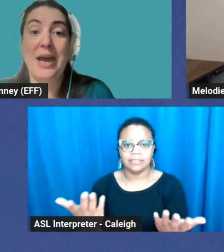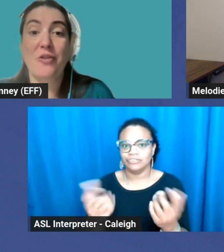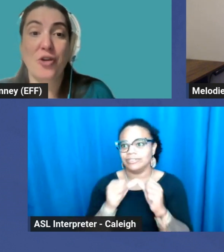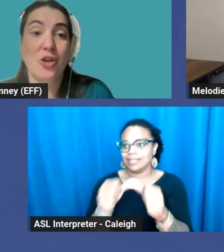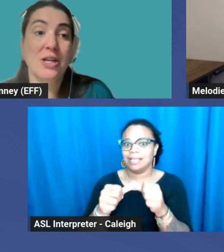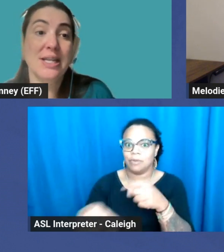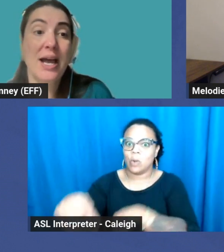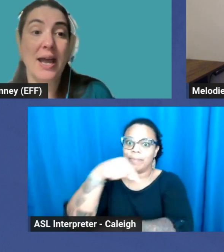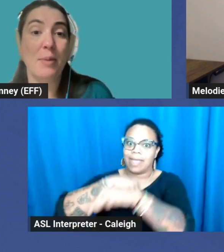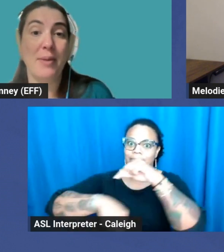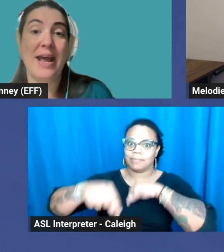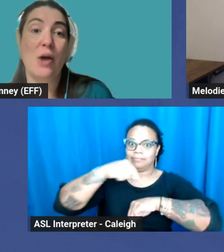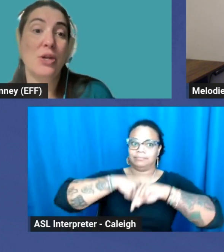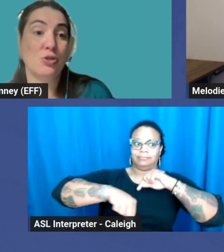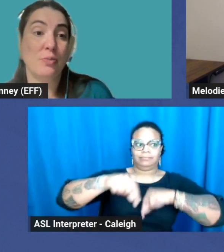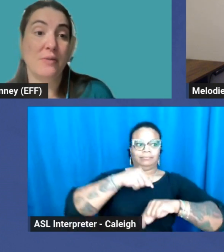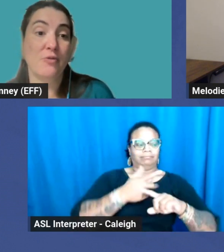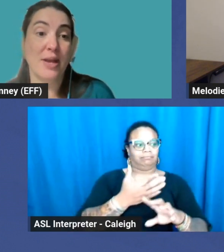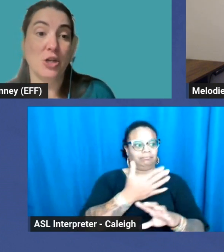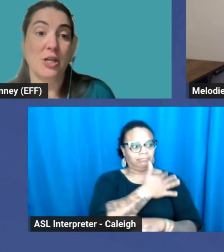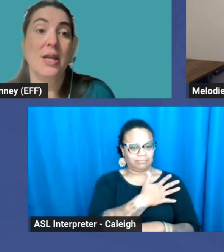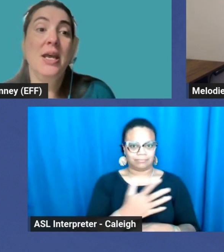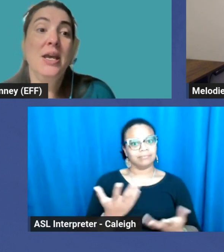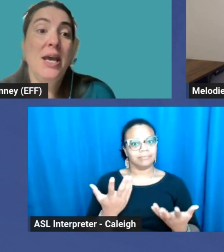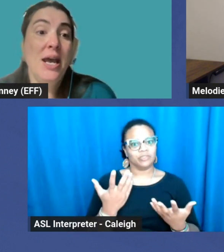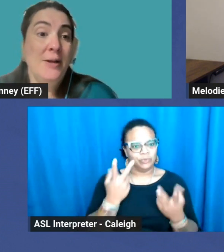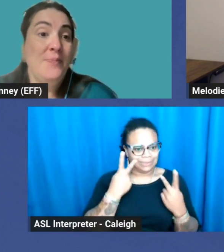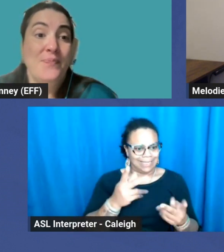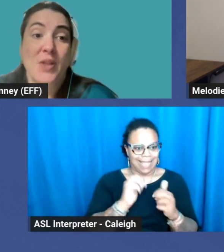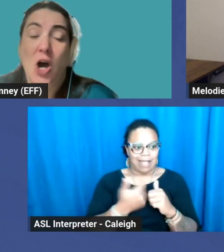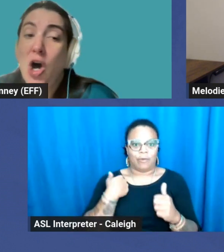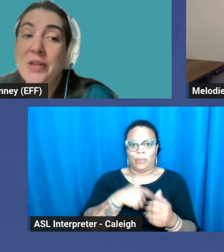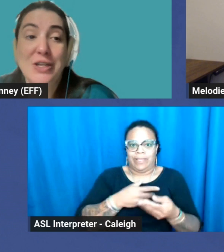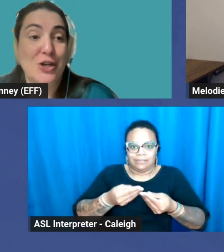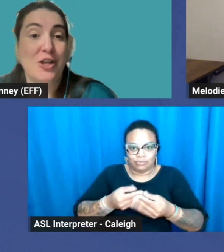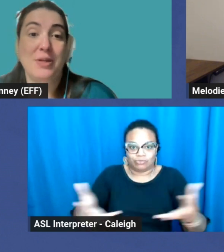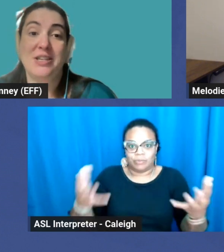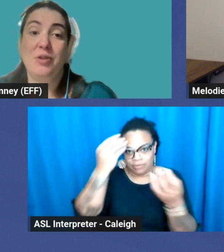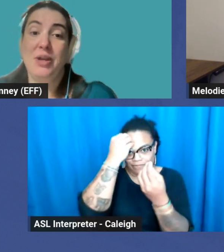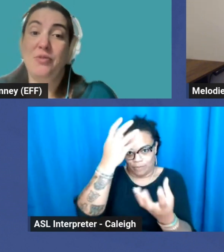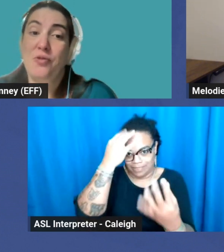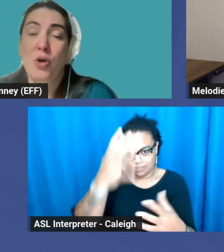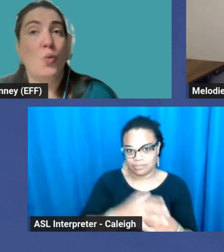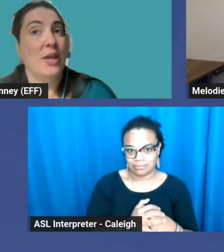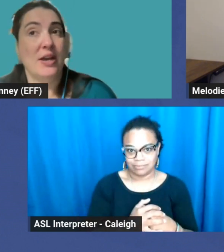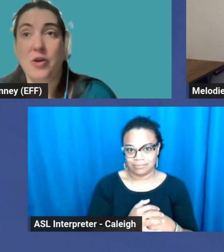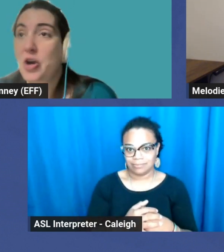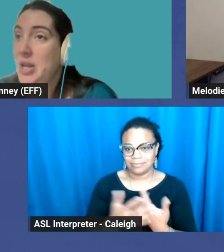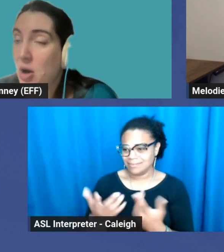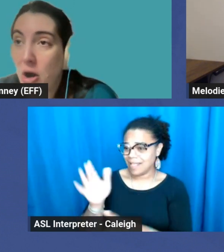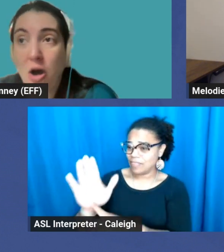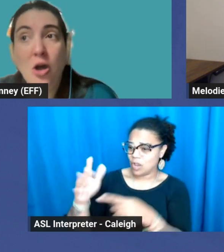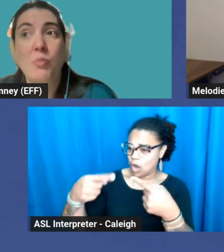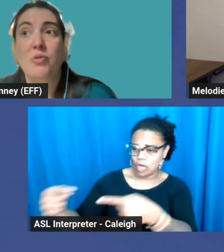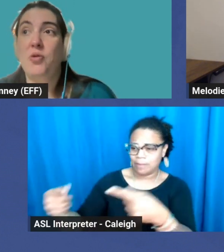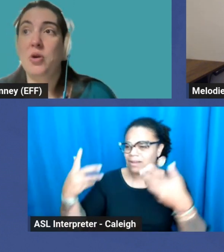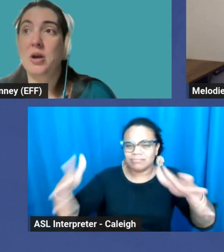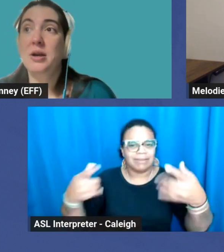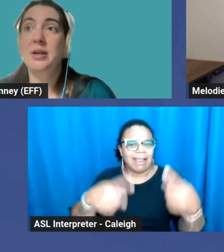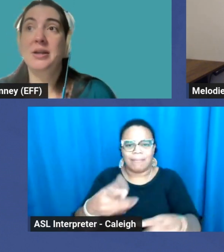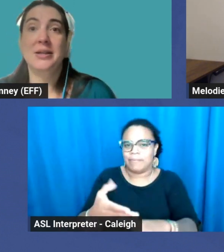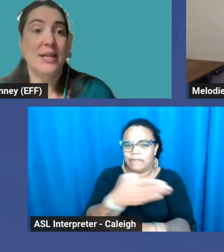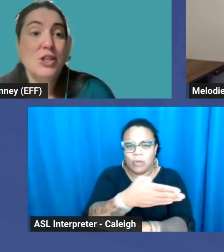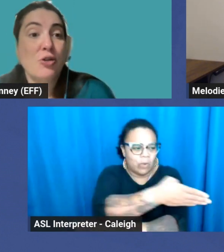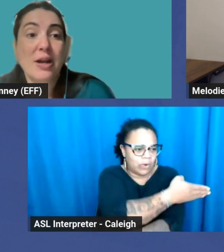going back further in time about how we distribute information. All of these arguments have been made before. We have heard it all